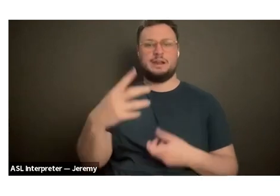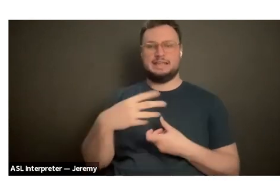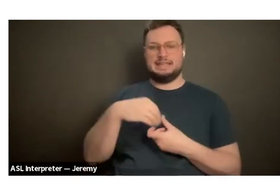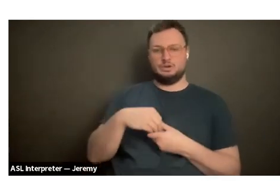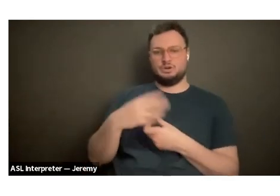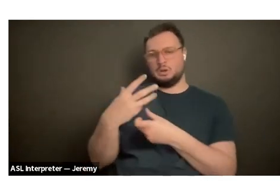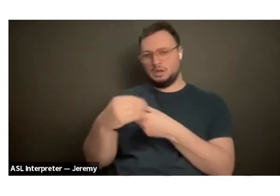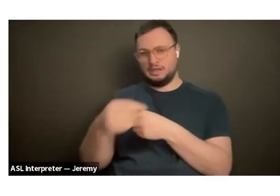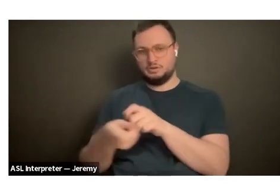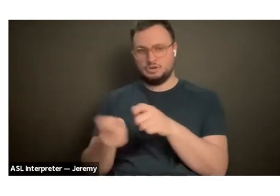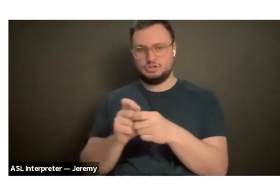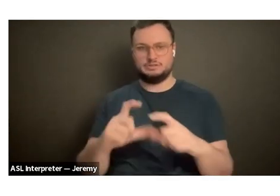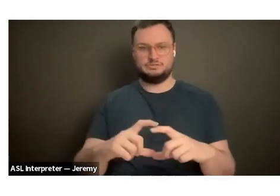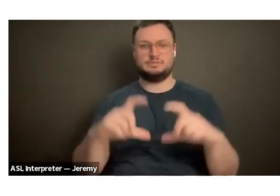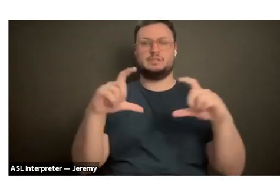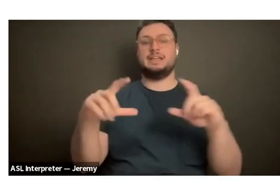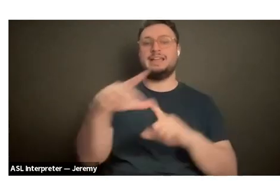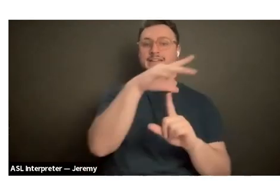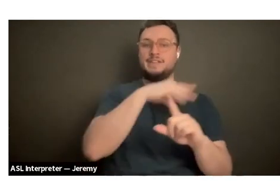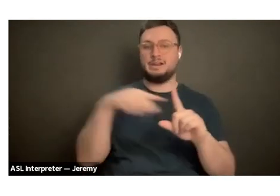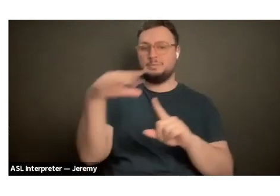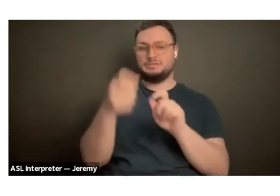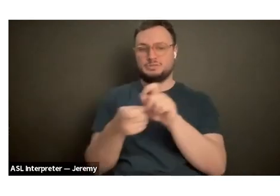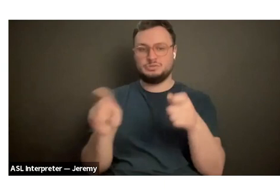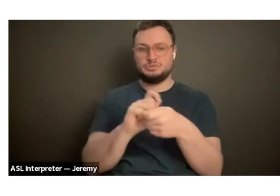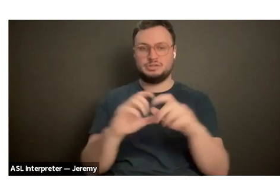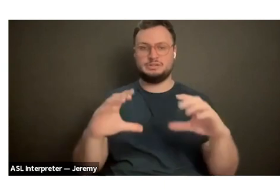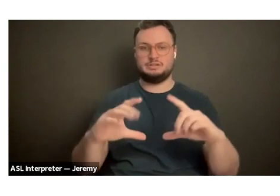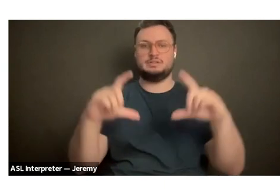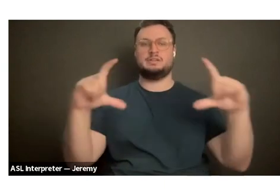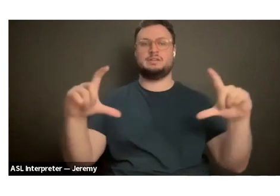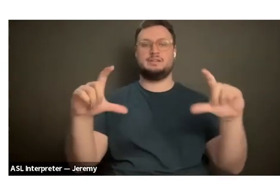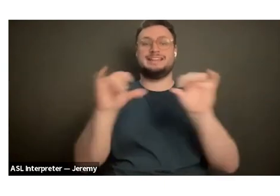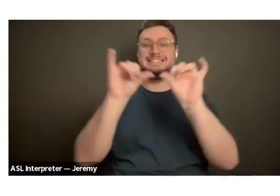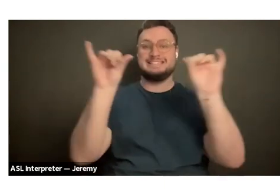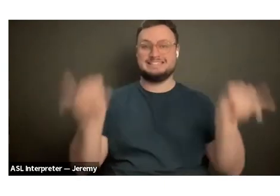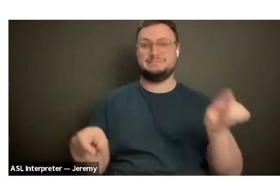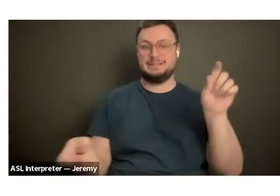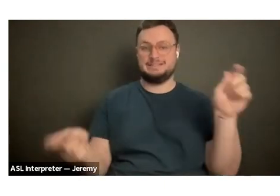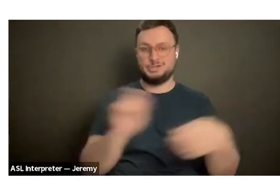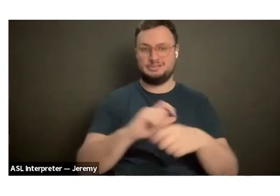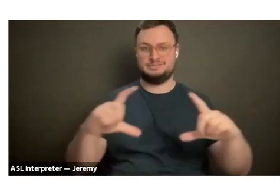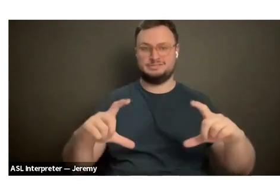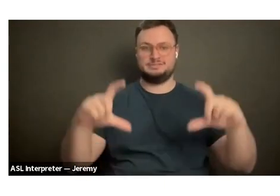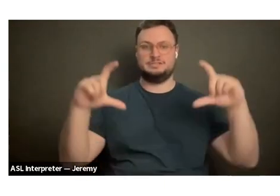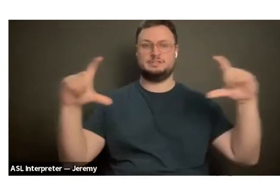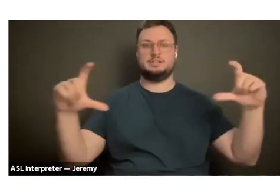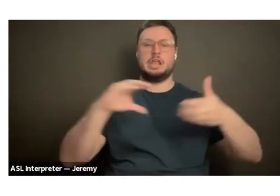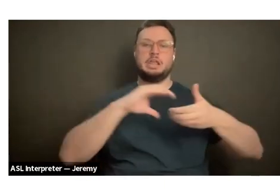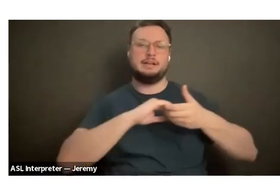for environmental change. Then the third one, we have AI for systemic